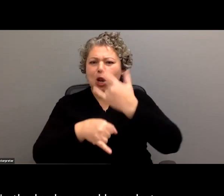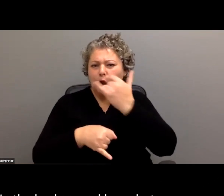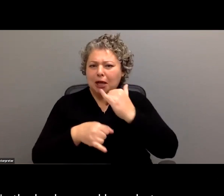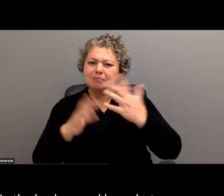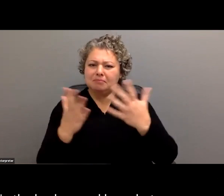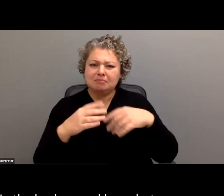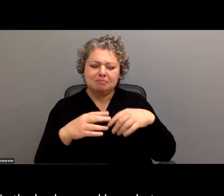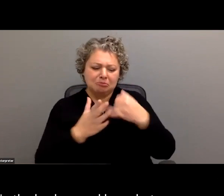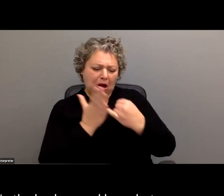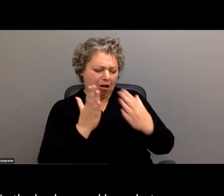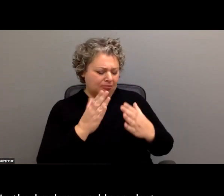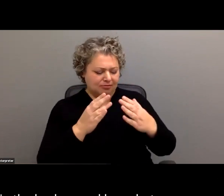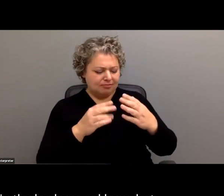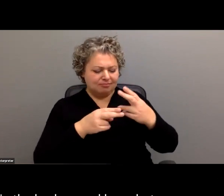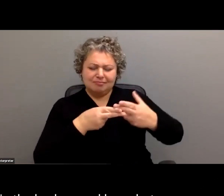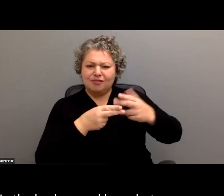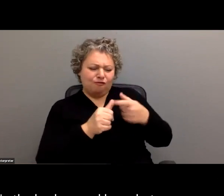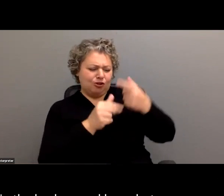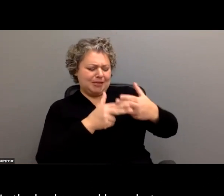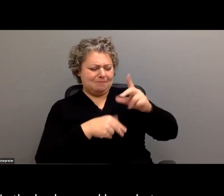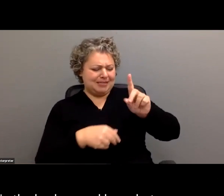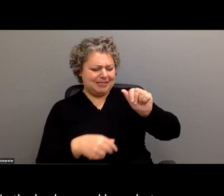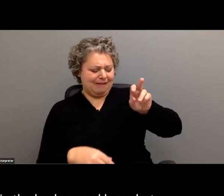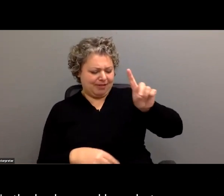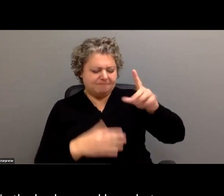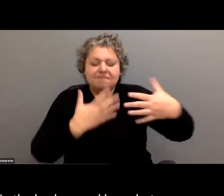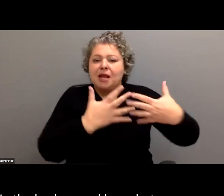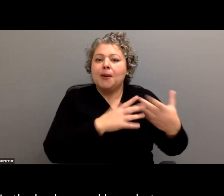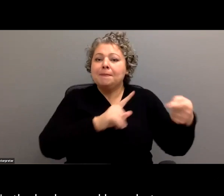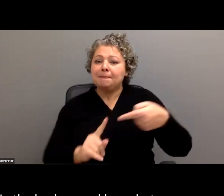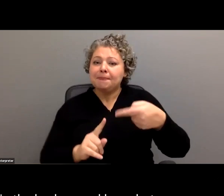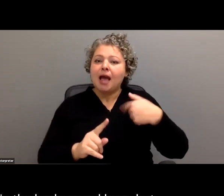on some social media accessibility tips.